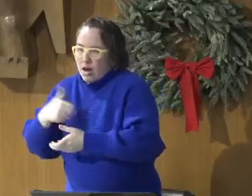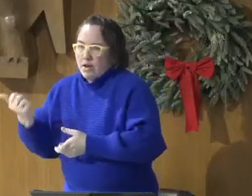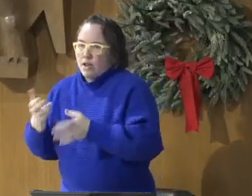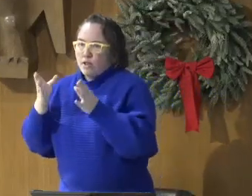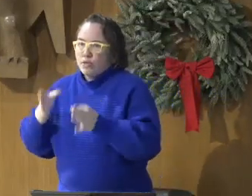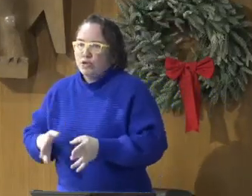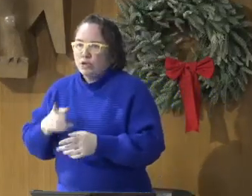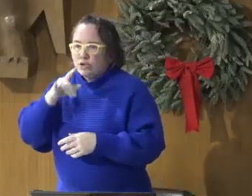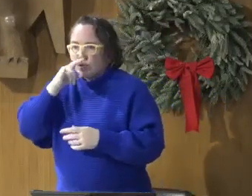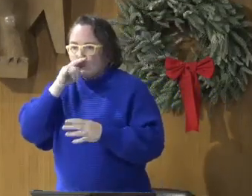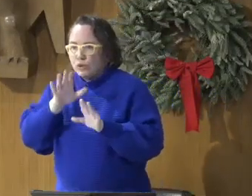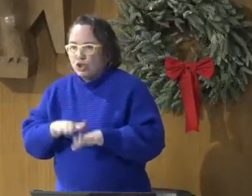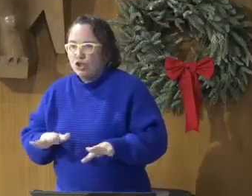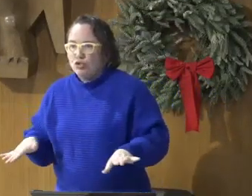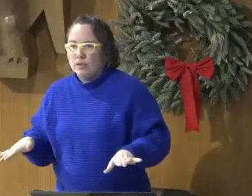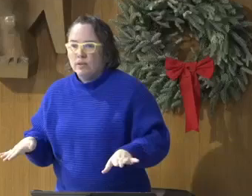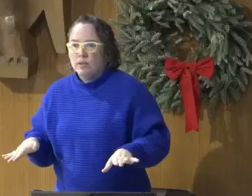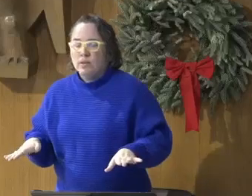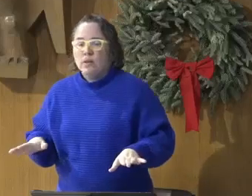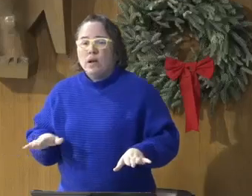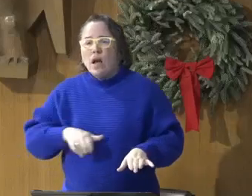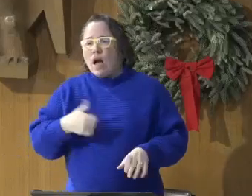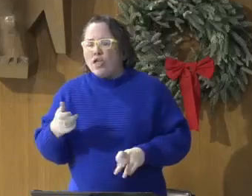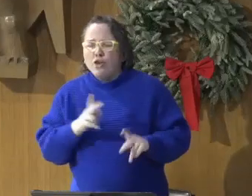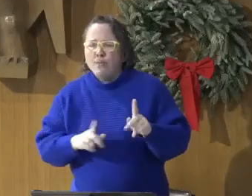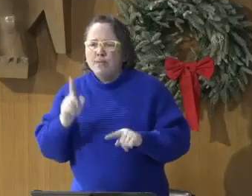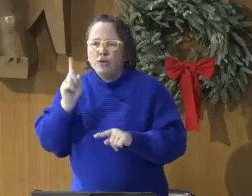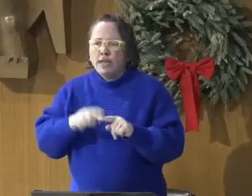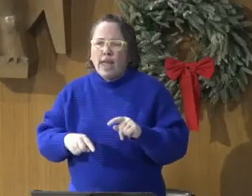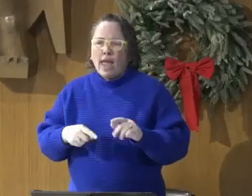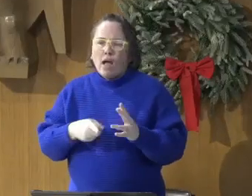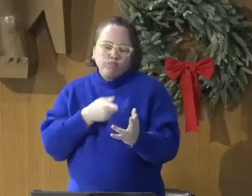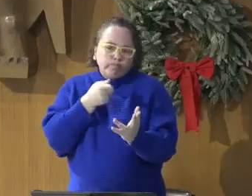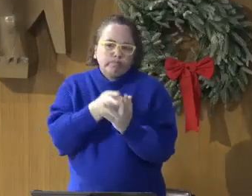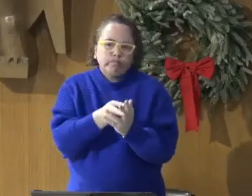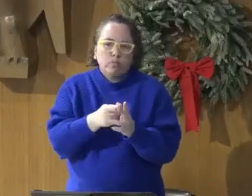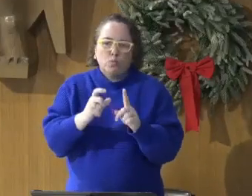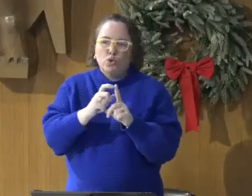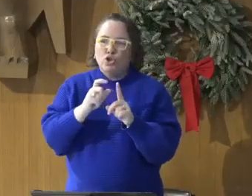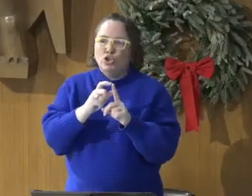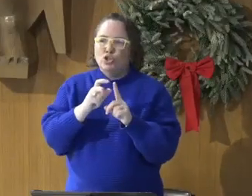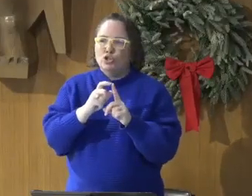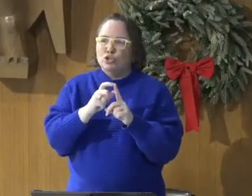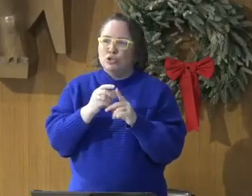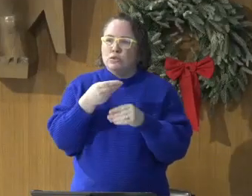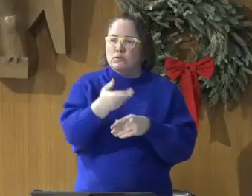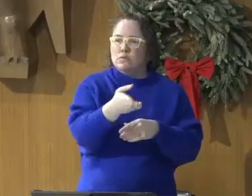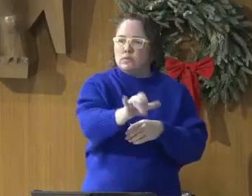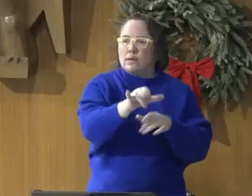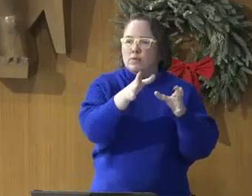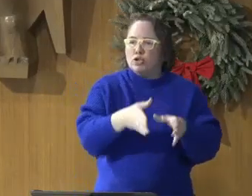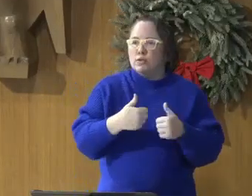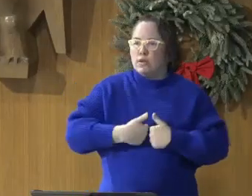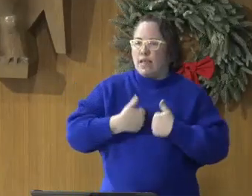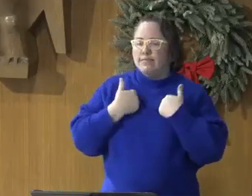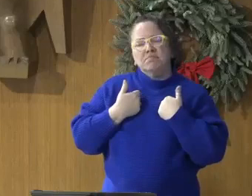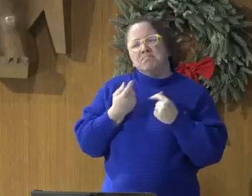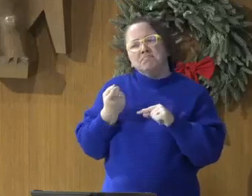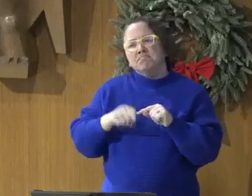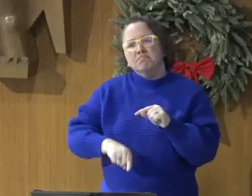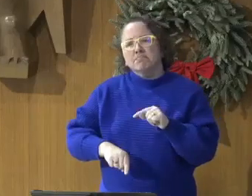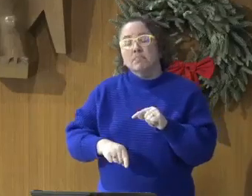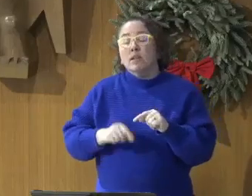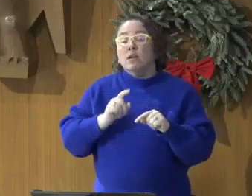offer words that make a lasting and loving impact on someone's life. But what we can